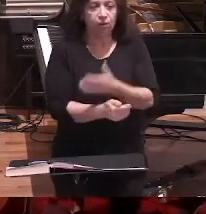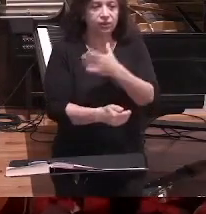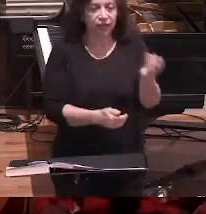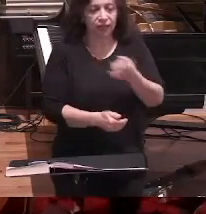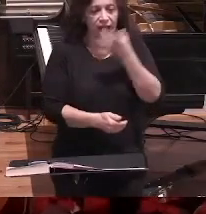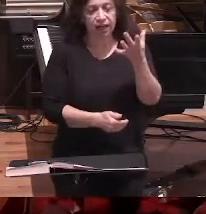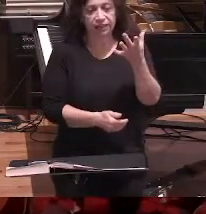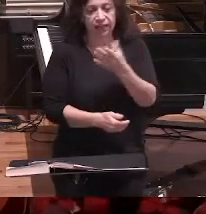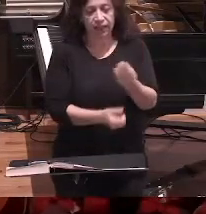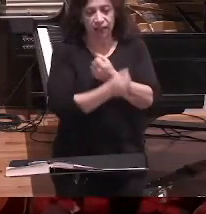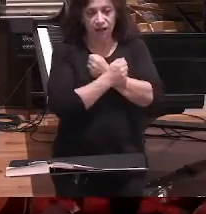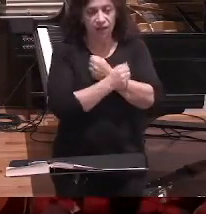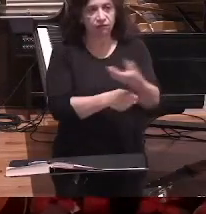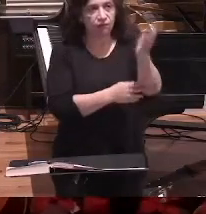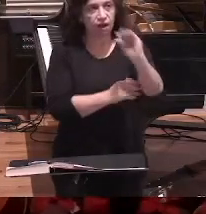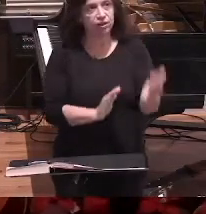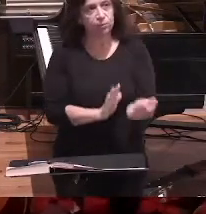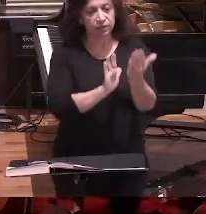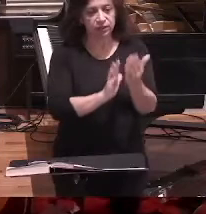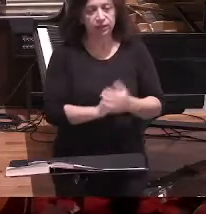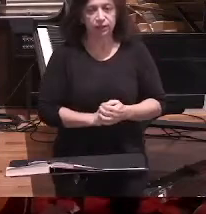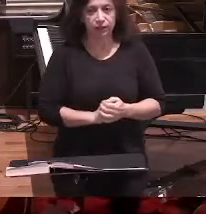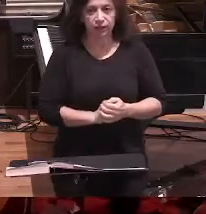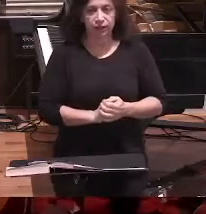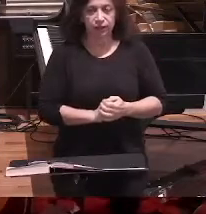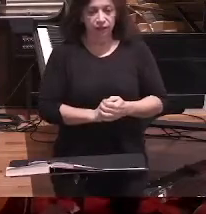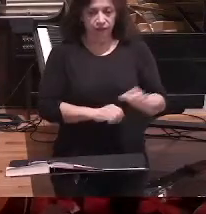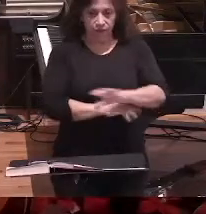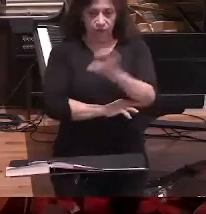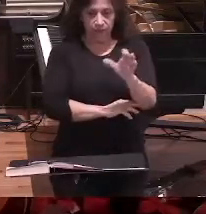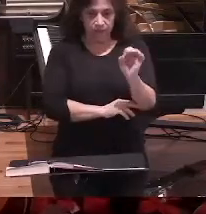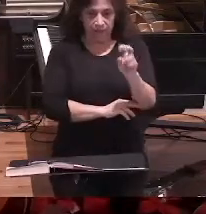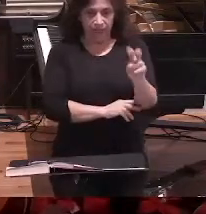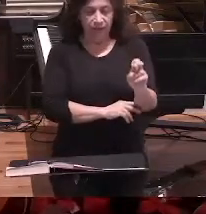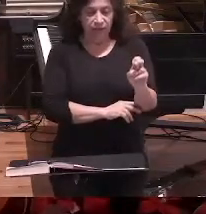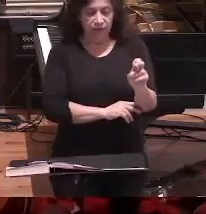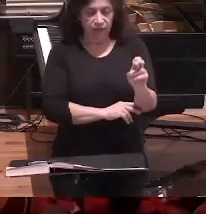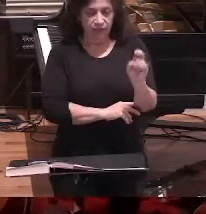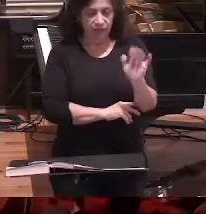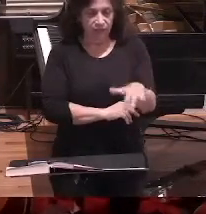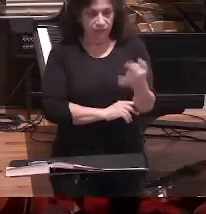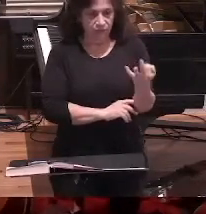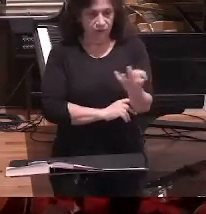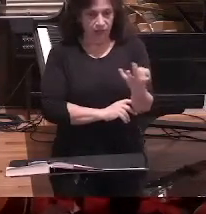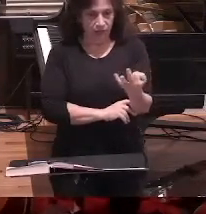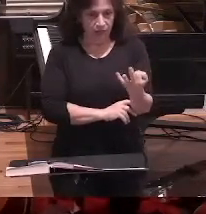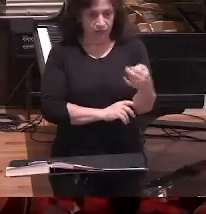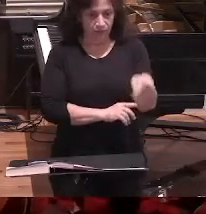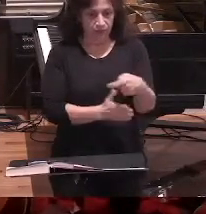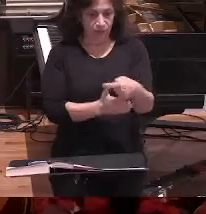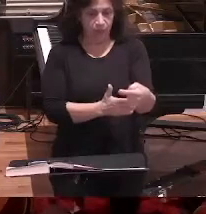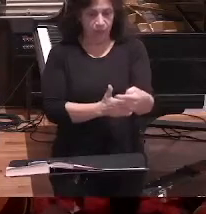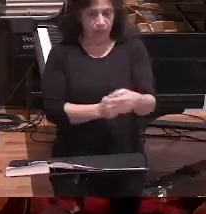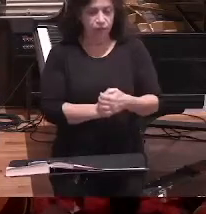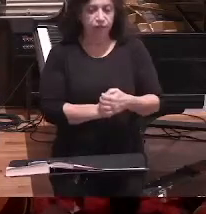light and love of God's presence. On Christmas Eve, which is Friday of this week, we